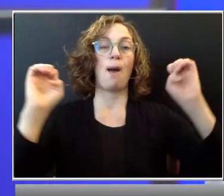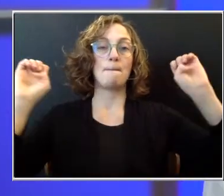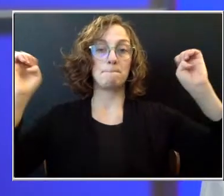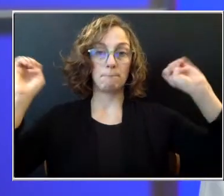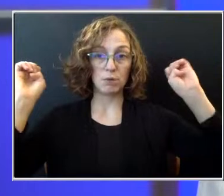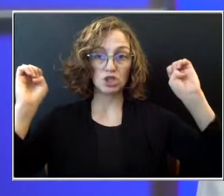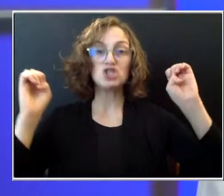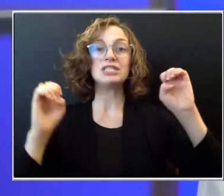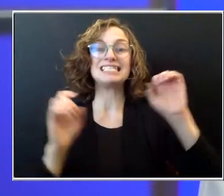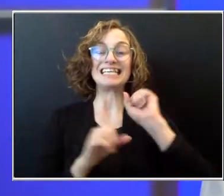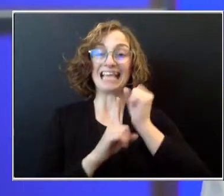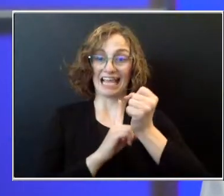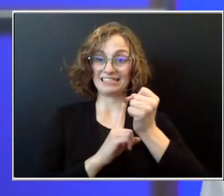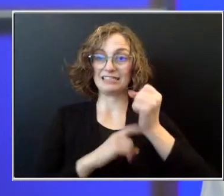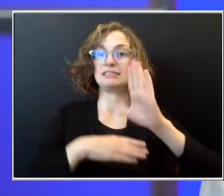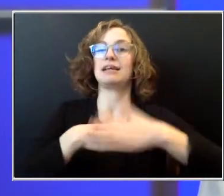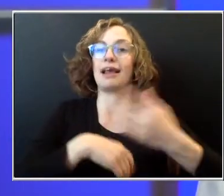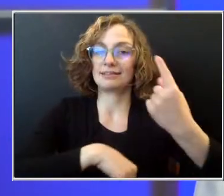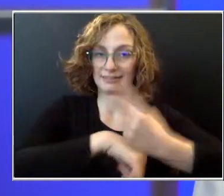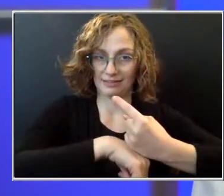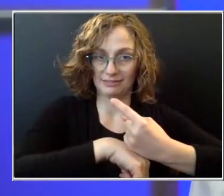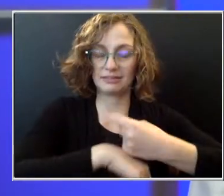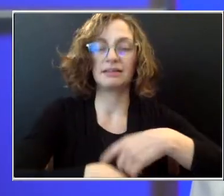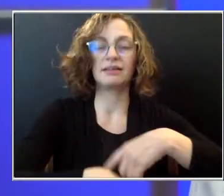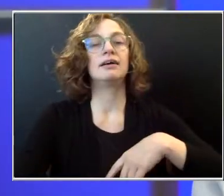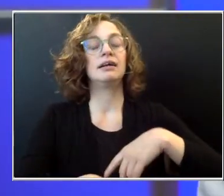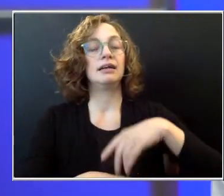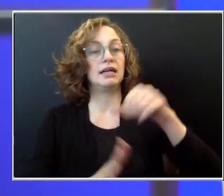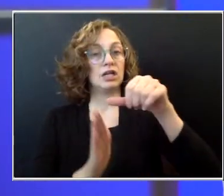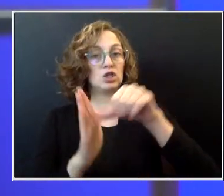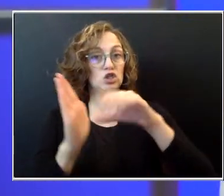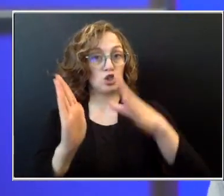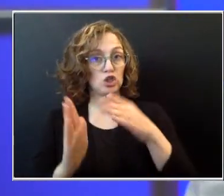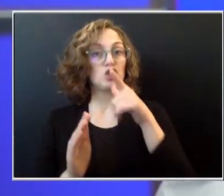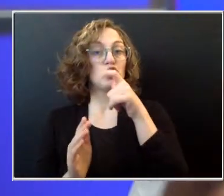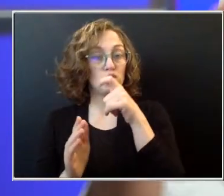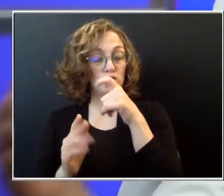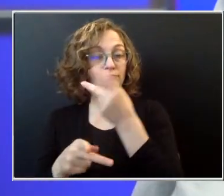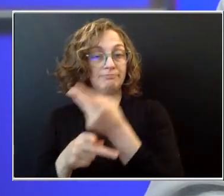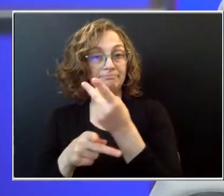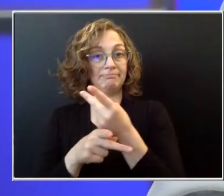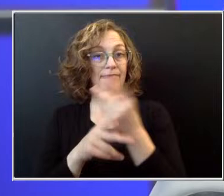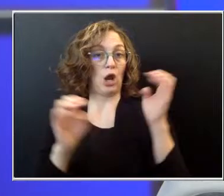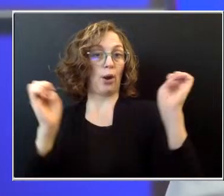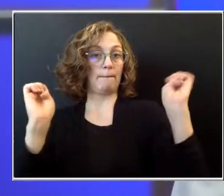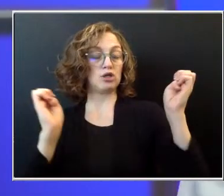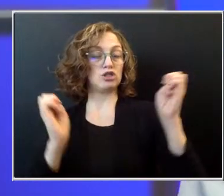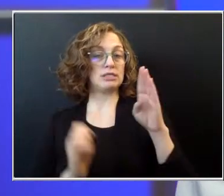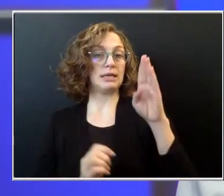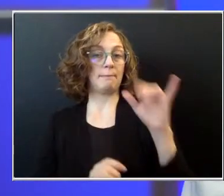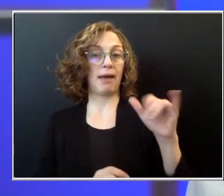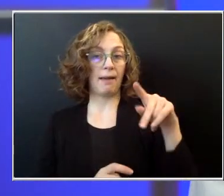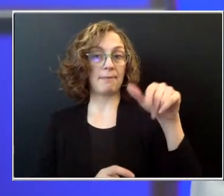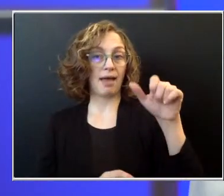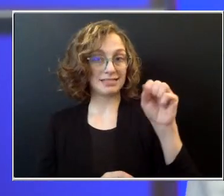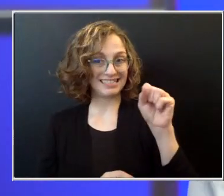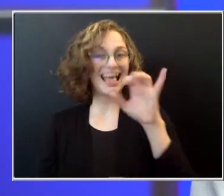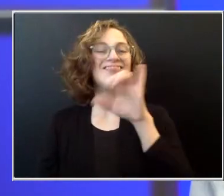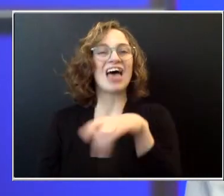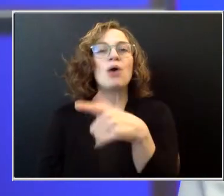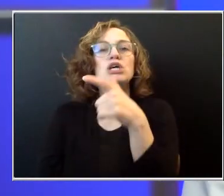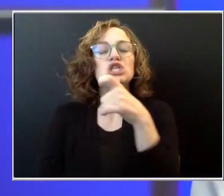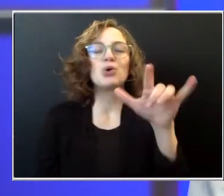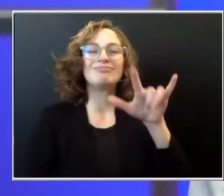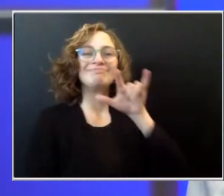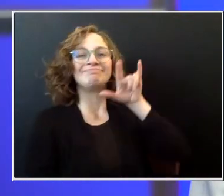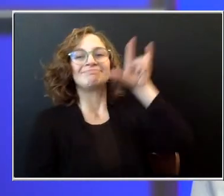that, and the surgeon who was doing the emergency bypass case was actually the person who had flown and procured the heart. So the whole team was,